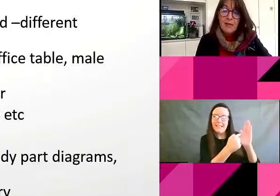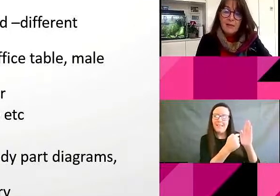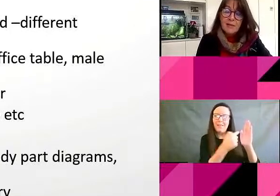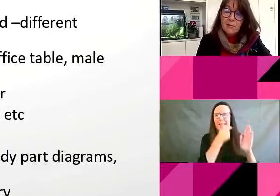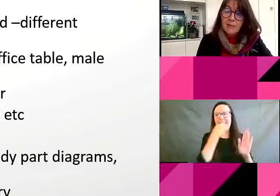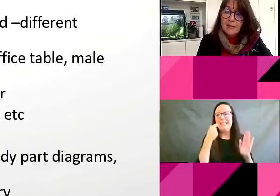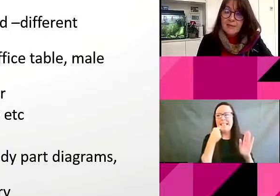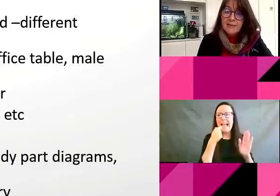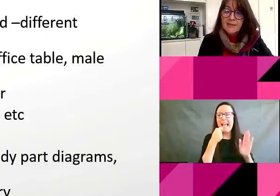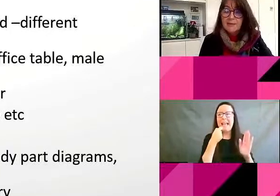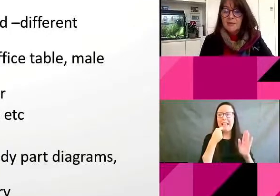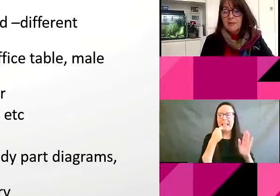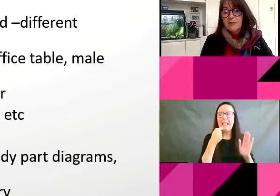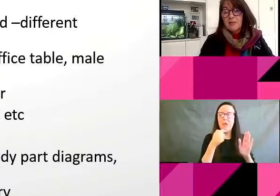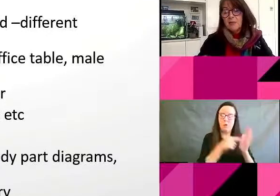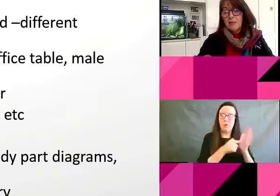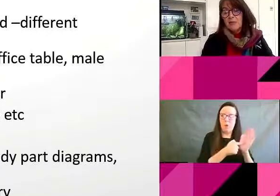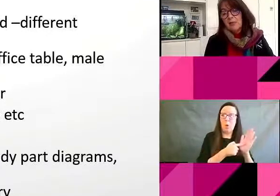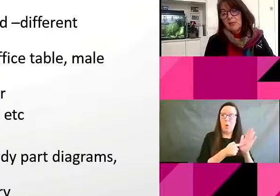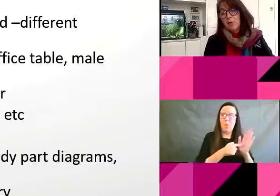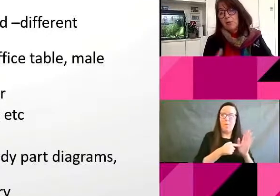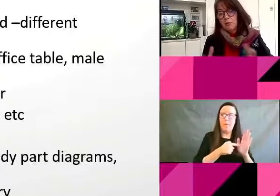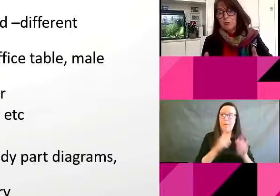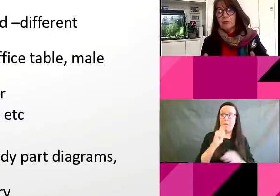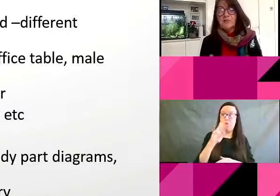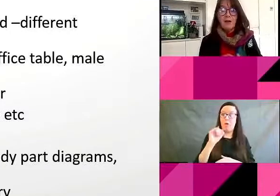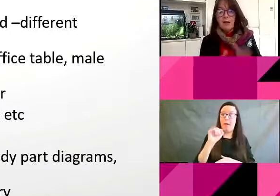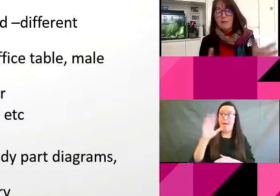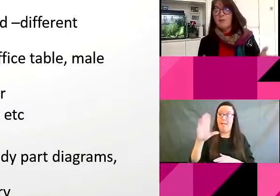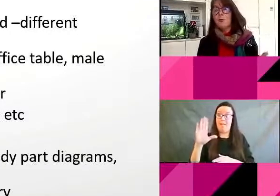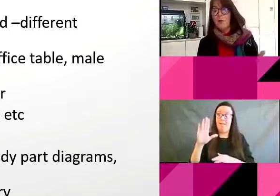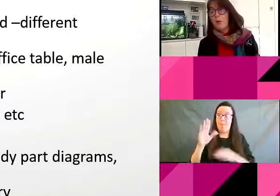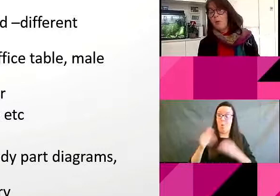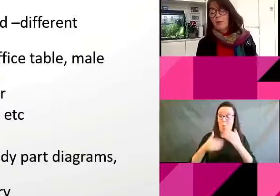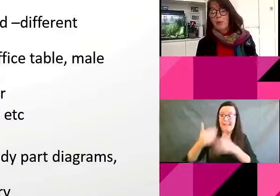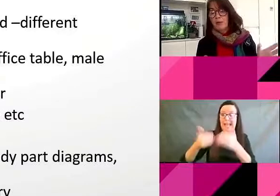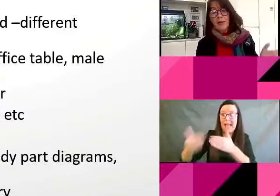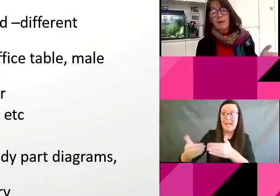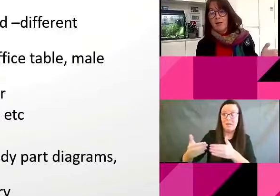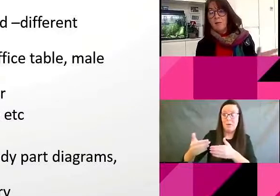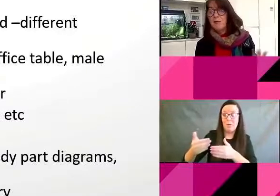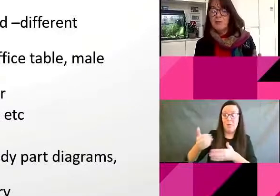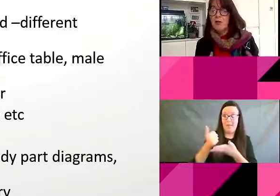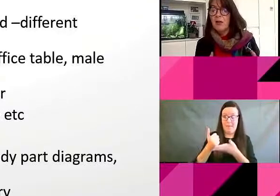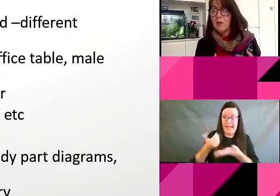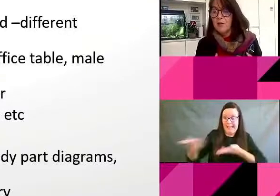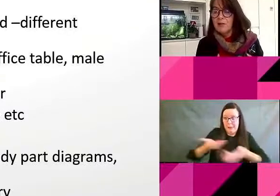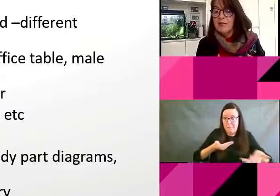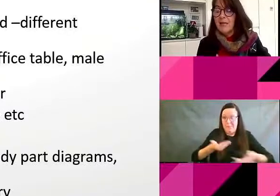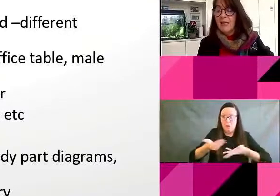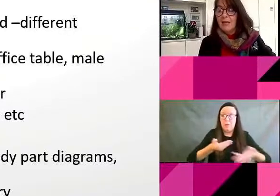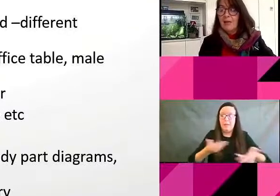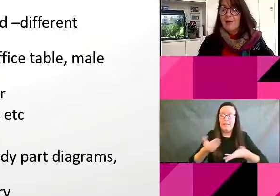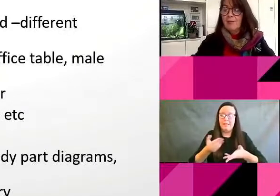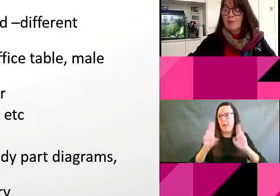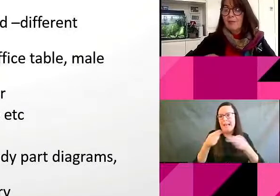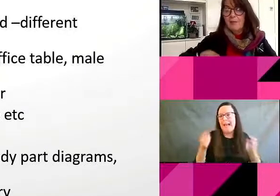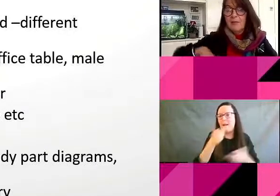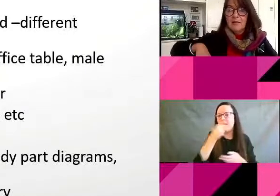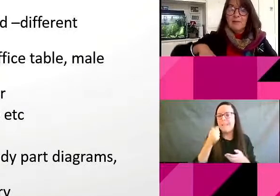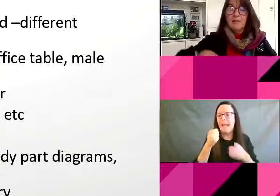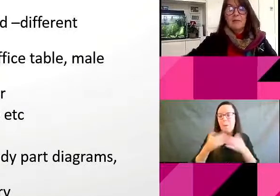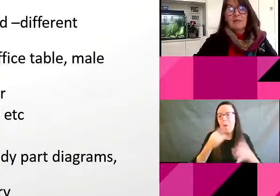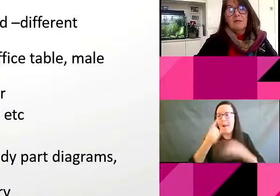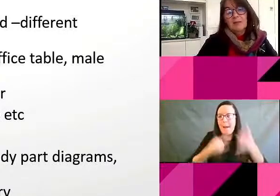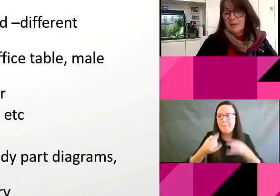went ahead with the assistance of an intermediary. And I'm neutral, so I never talk about what the outcome of the trial was.